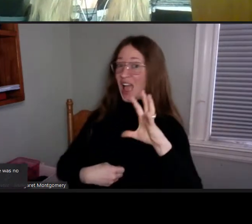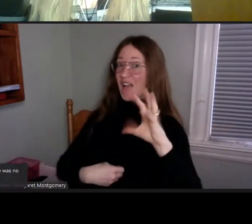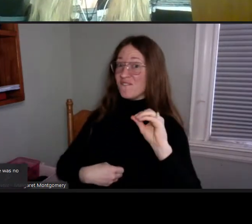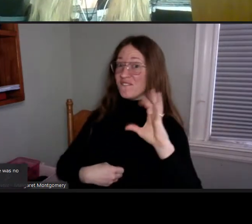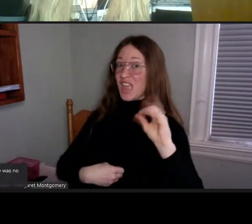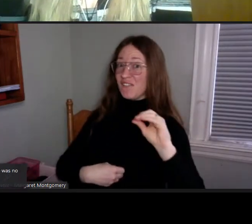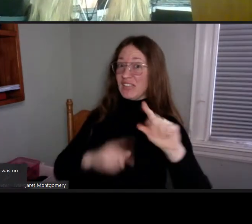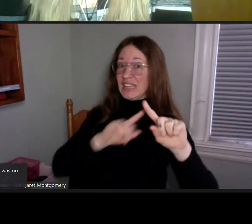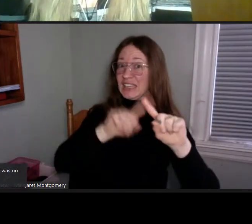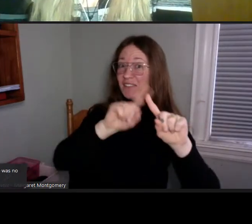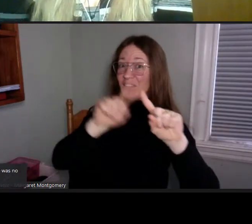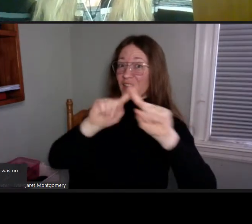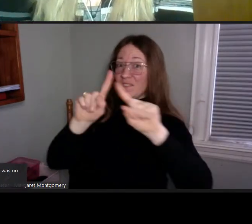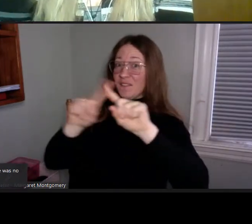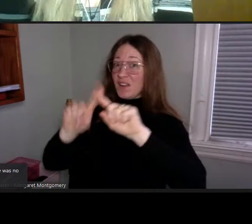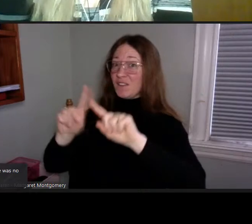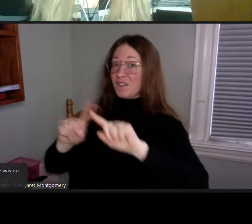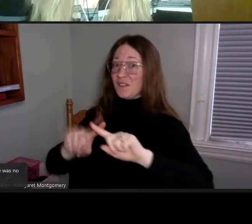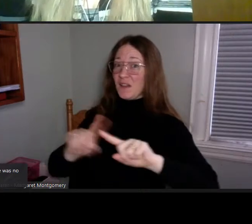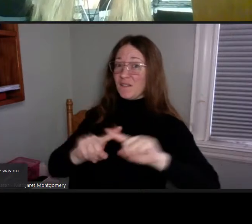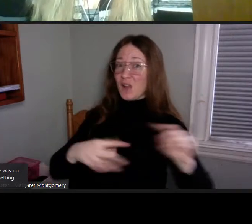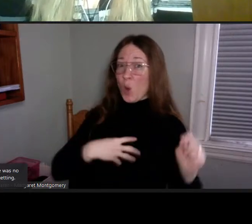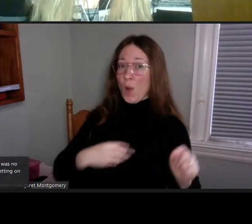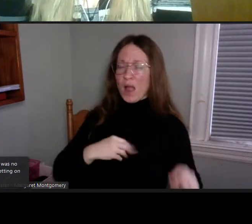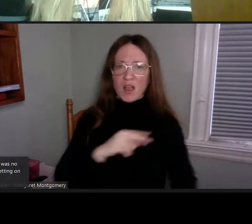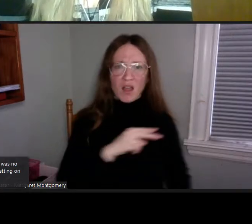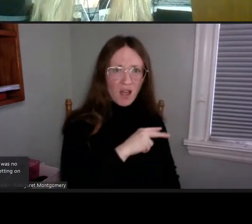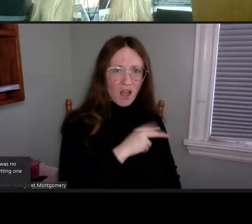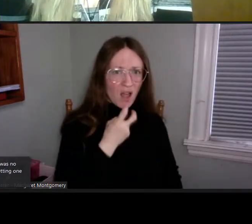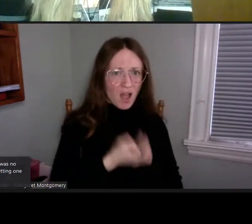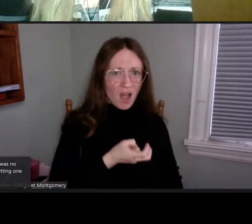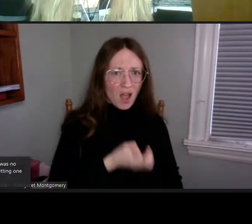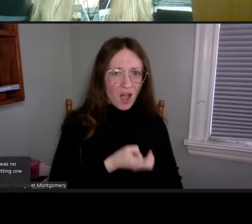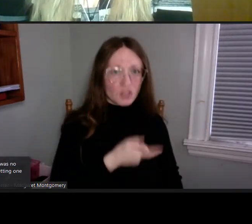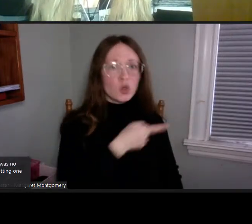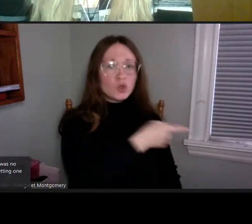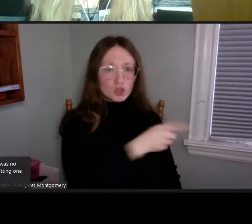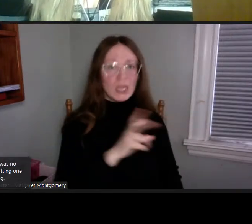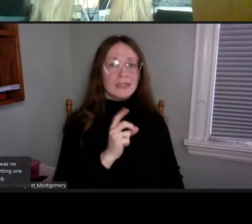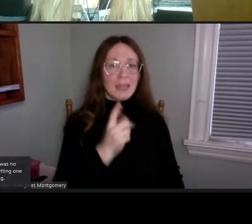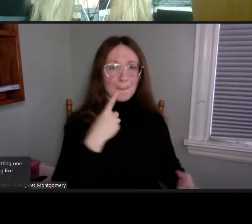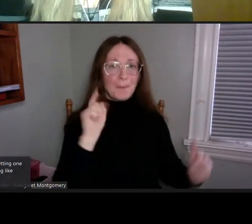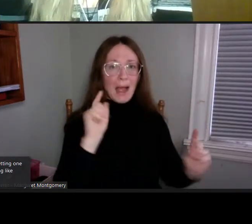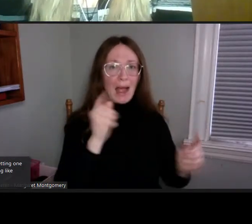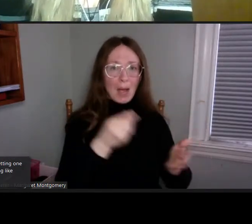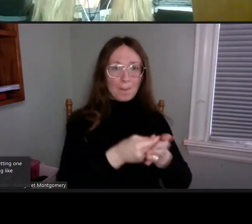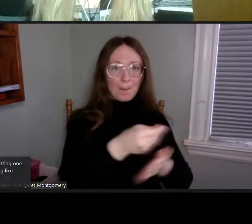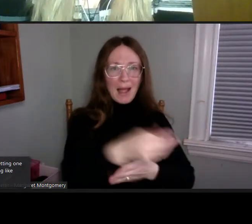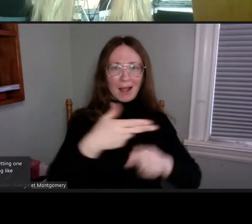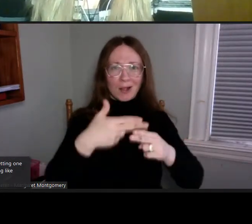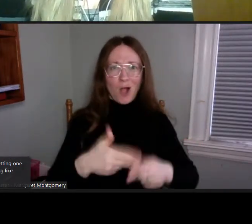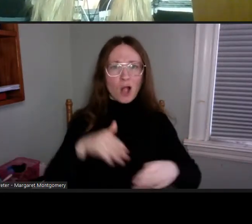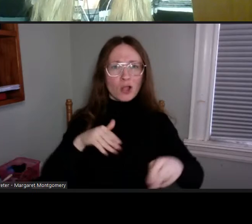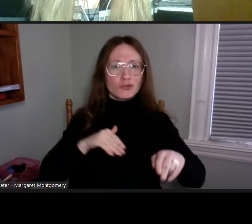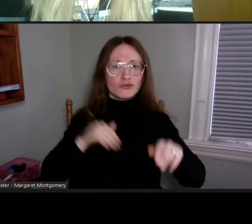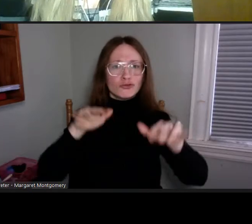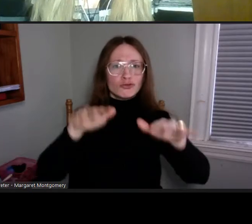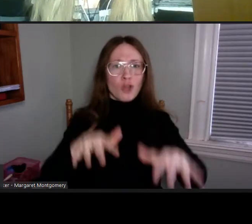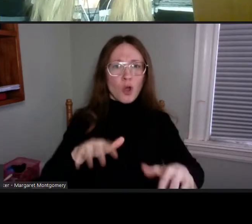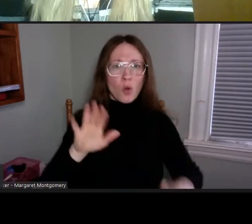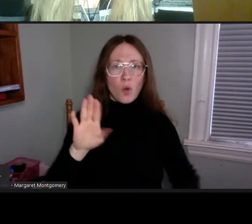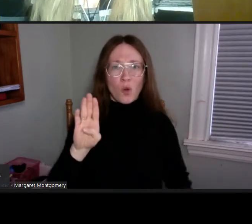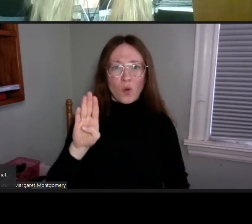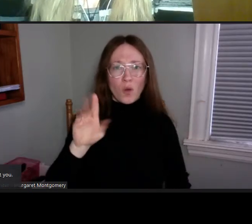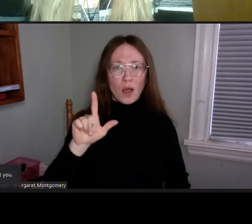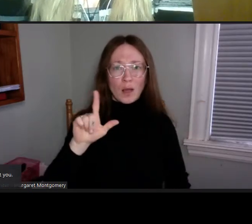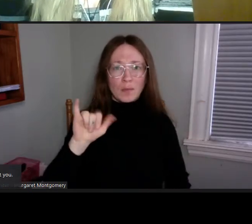there's 50 shades. So she ended up getting one called Snow Blizzard White or something like that. I just scratched my head over